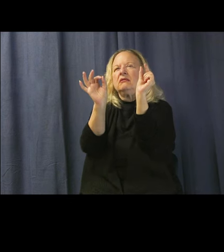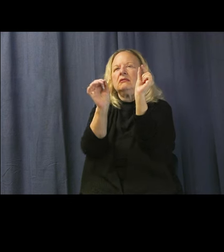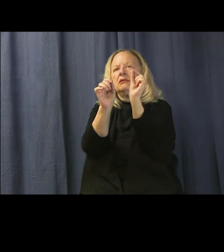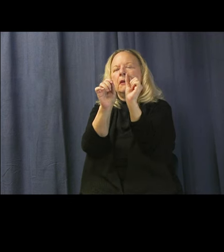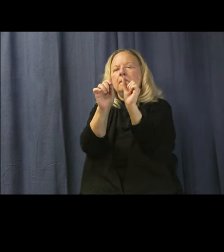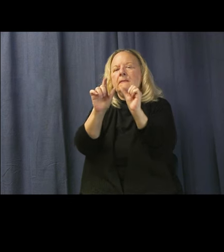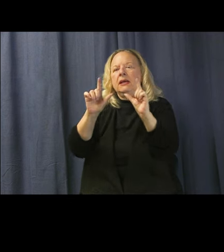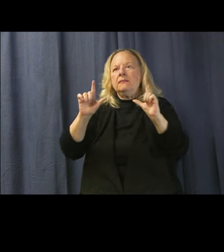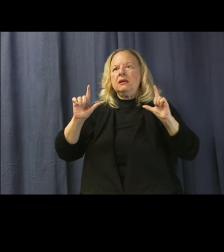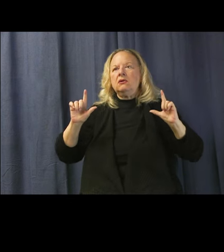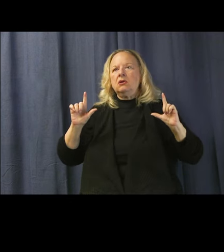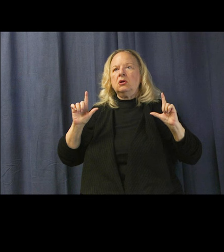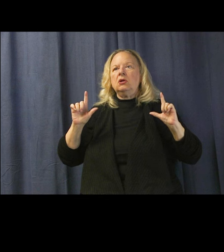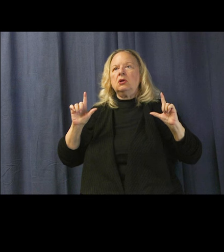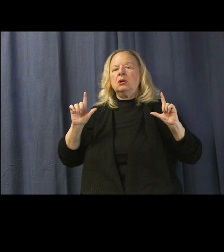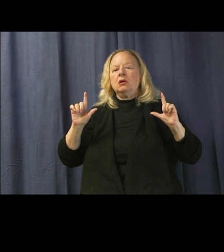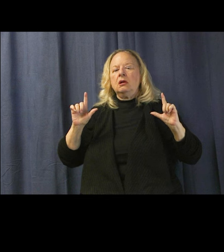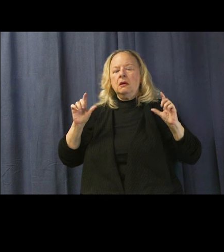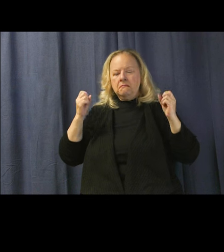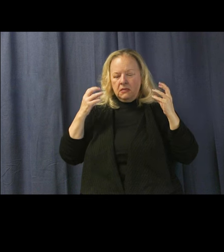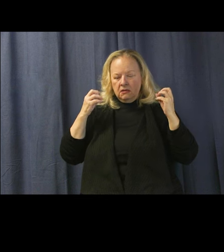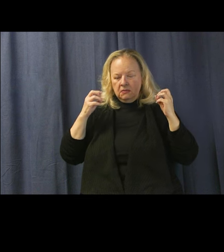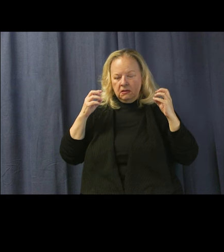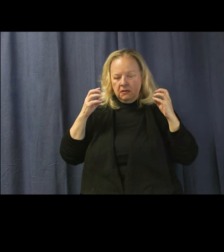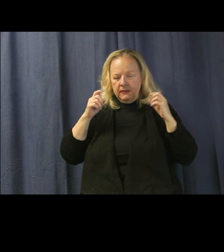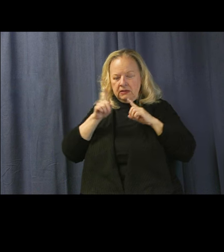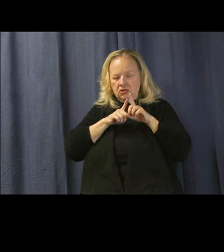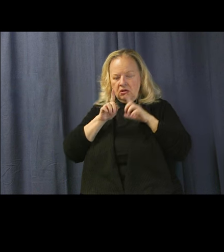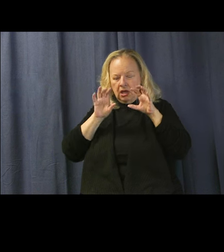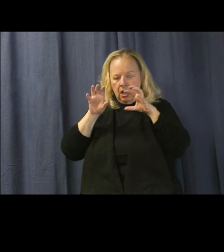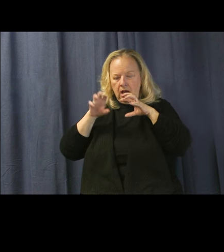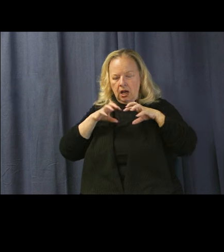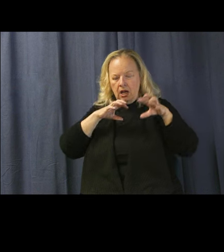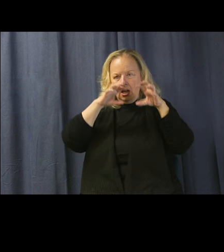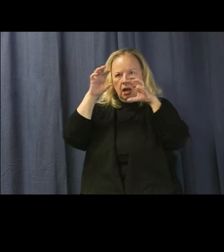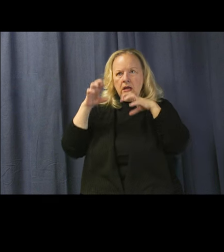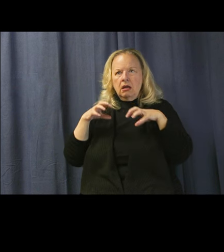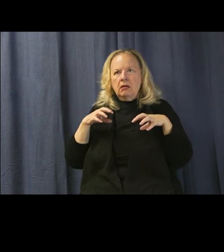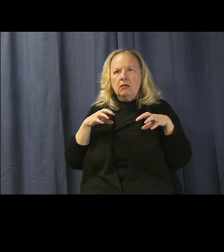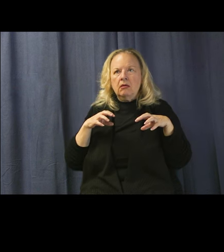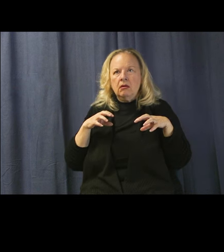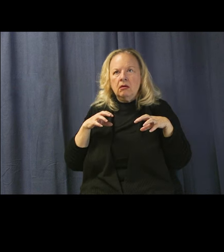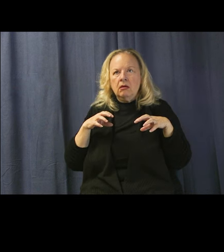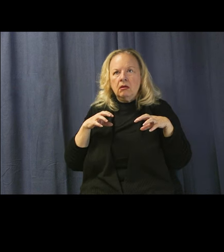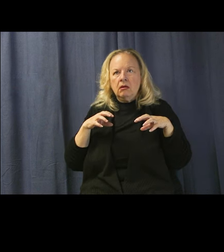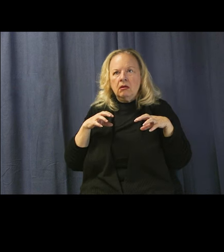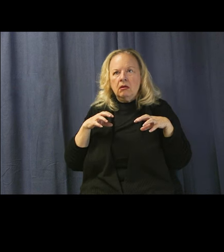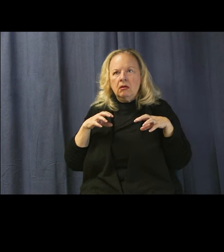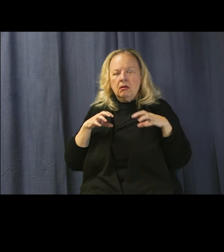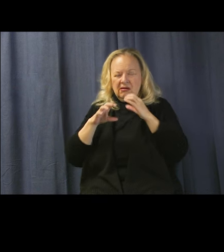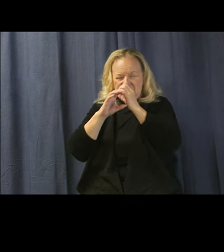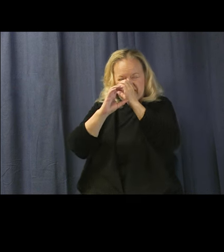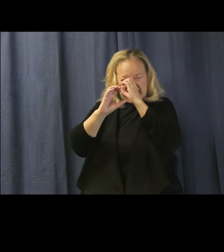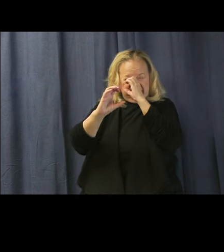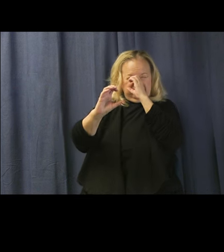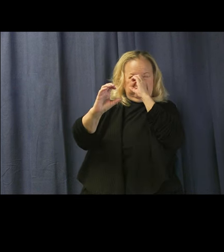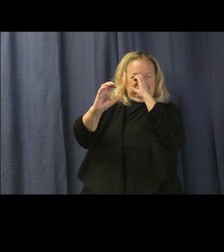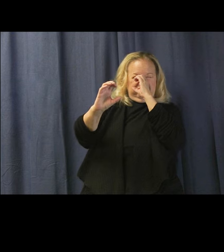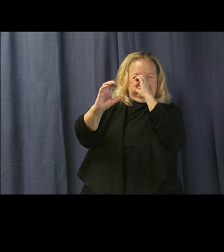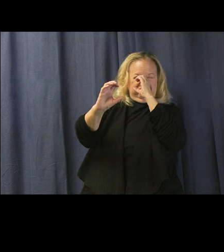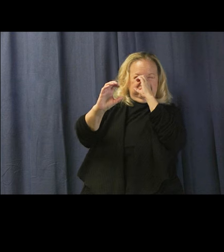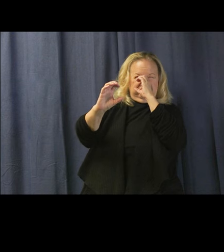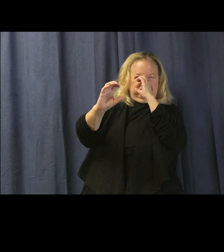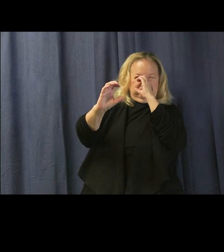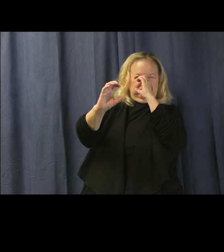bigger. Right? There it is. From that little square, which looked like nothing, when you get the world's most powerful telescopes, look